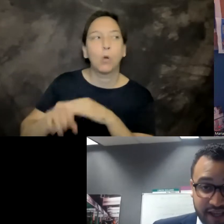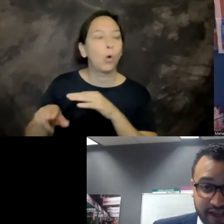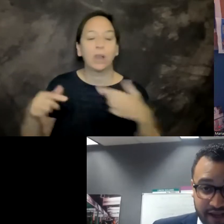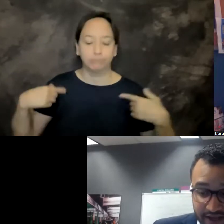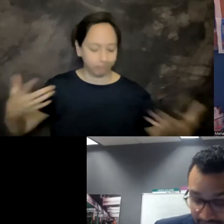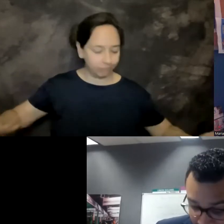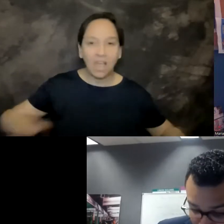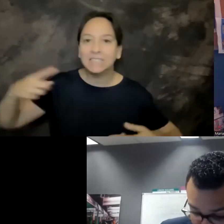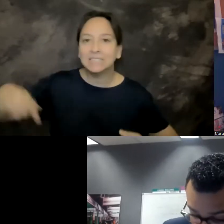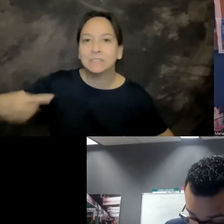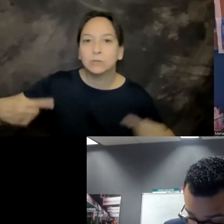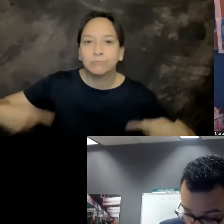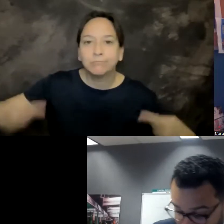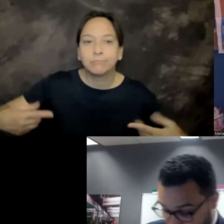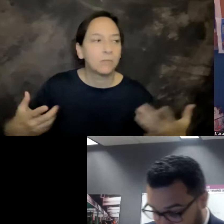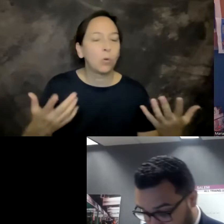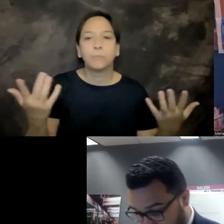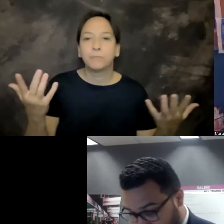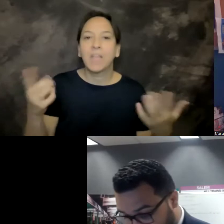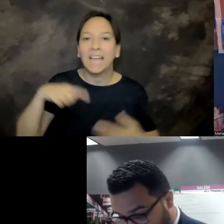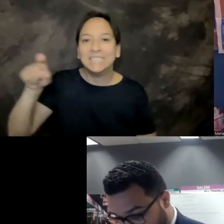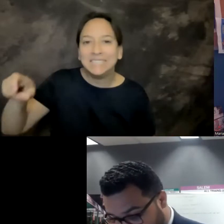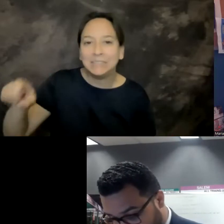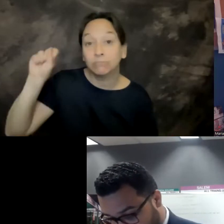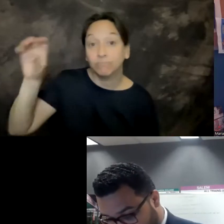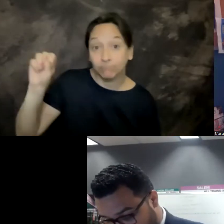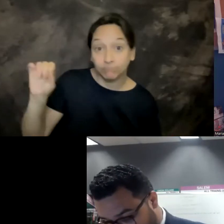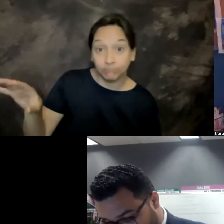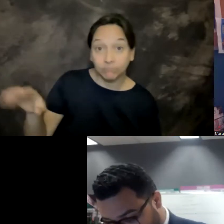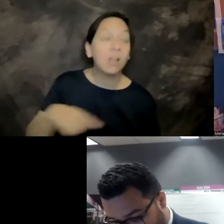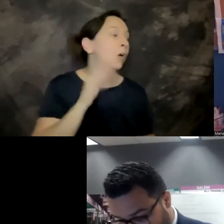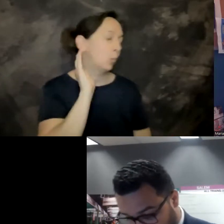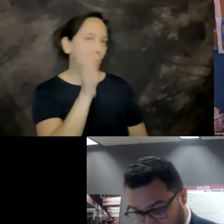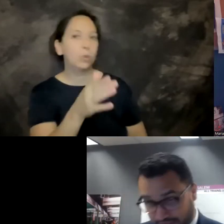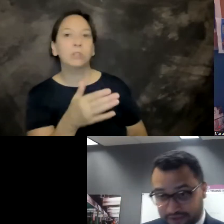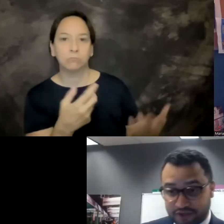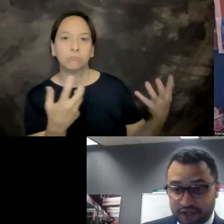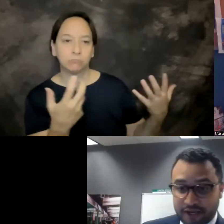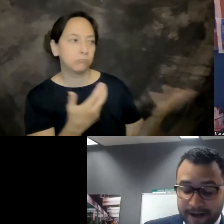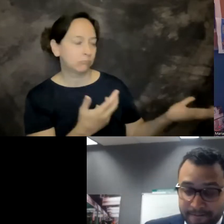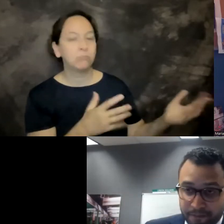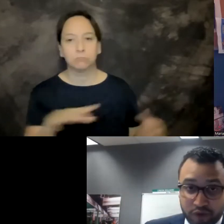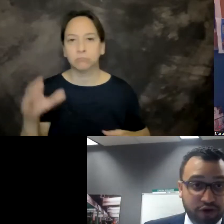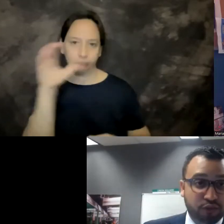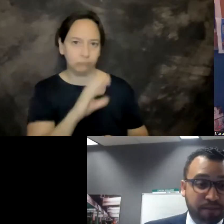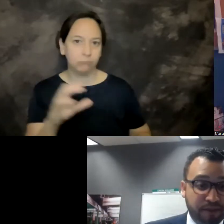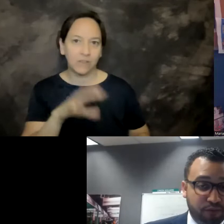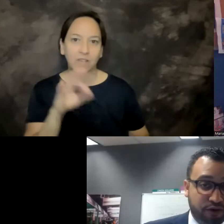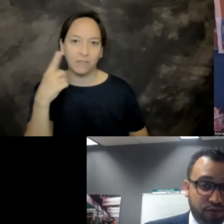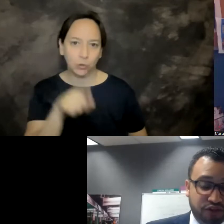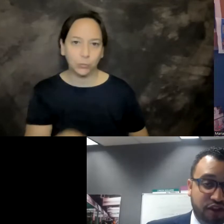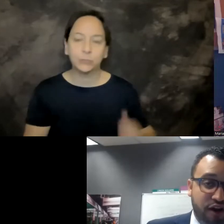access an accessibility van. The other thing that I would mention here is We are